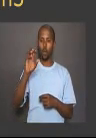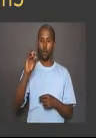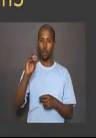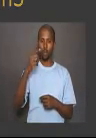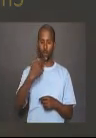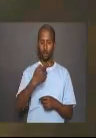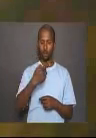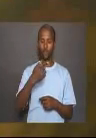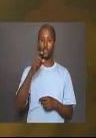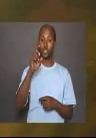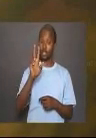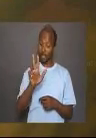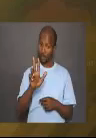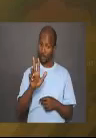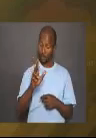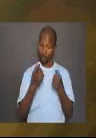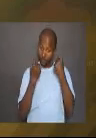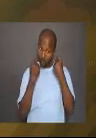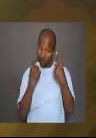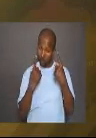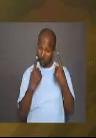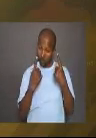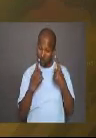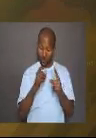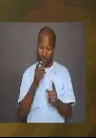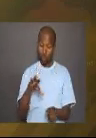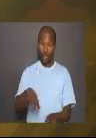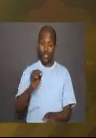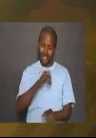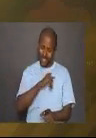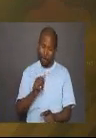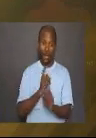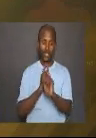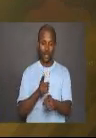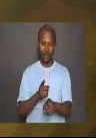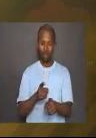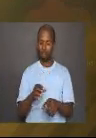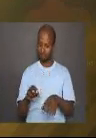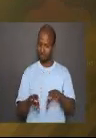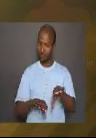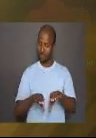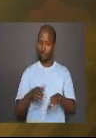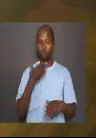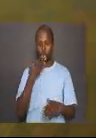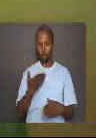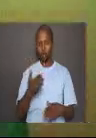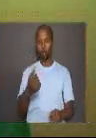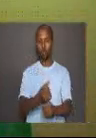3. Did you get the same answer? If you did, great work.